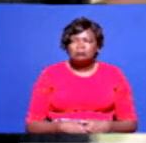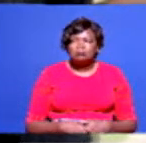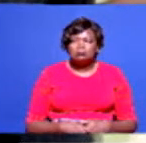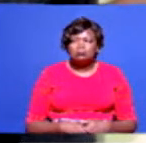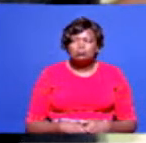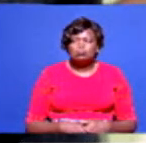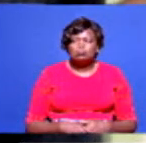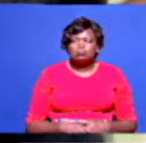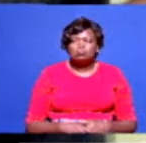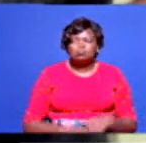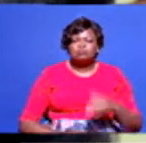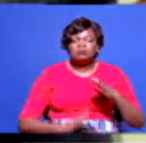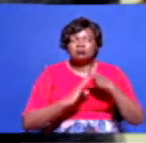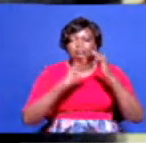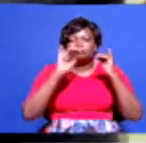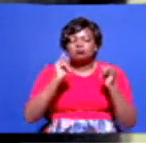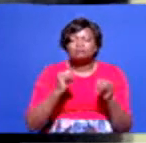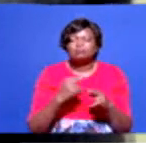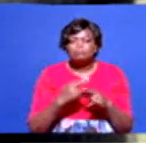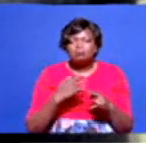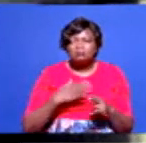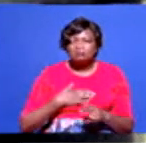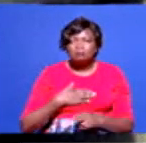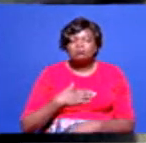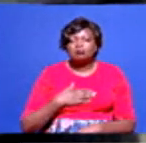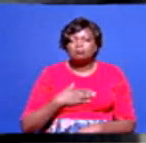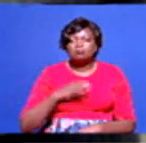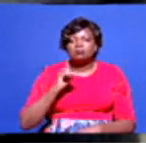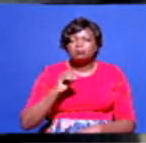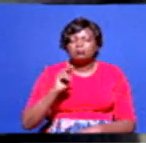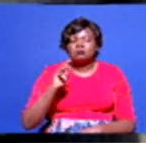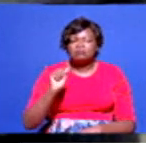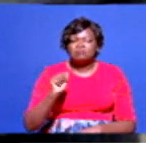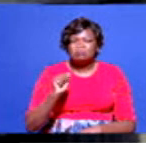For Prime Edition, I'm Safin Achieng Ouma.